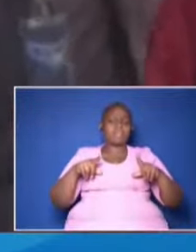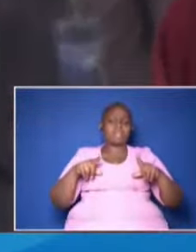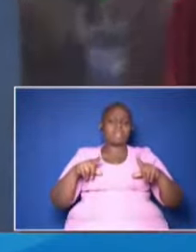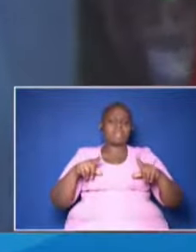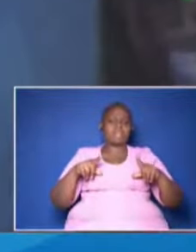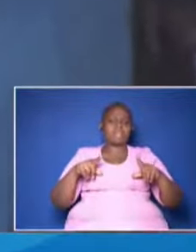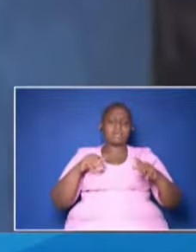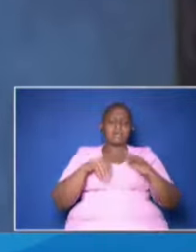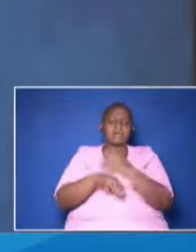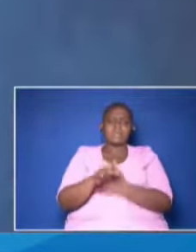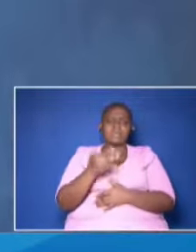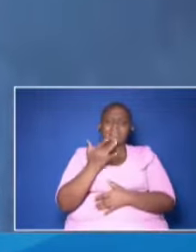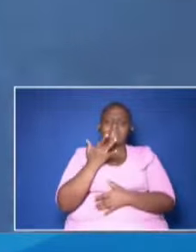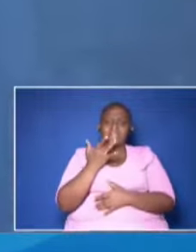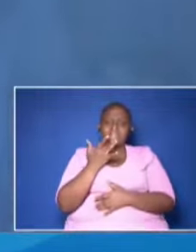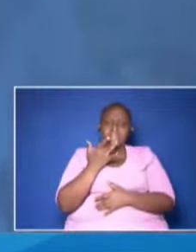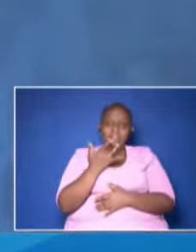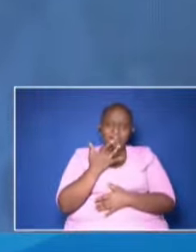of